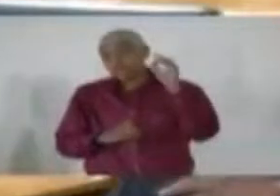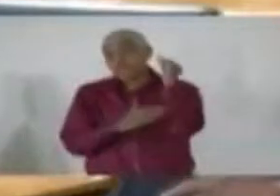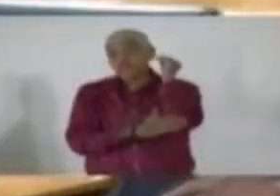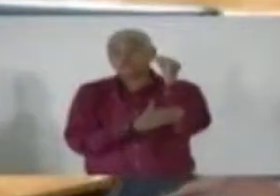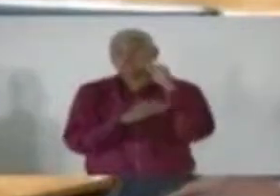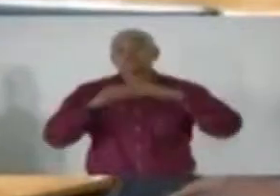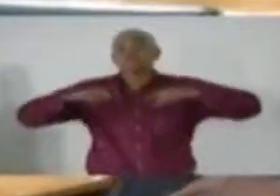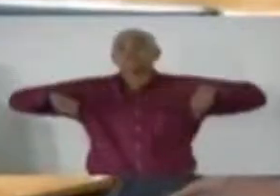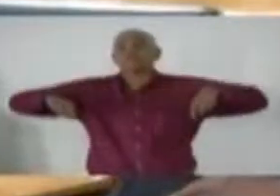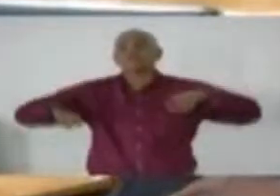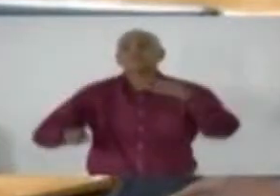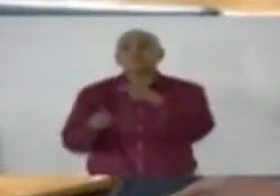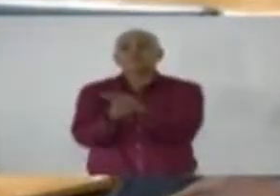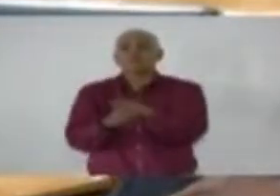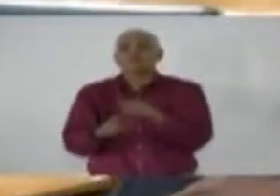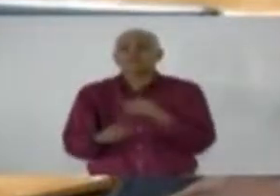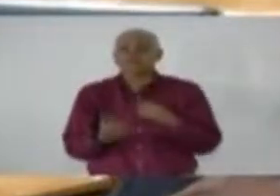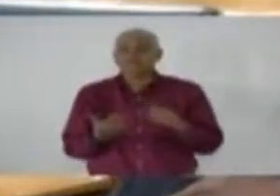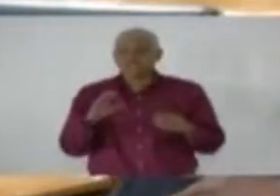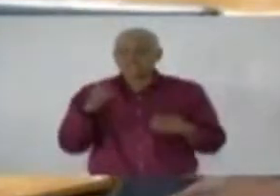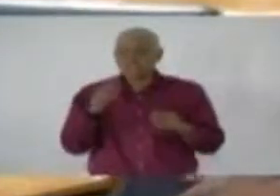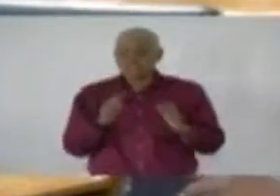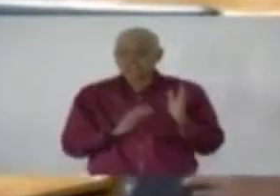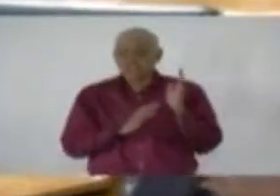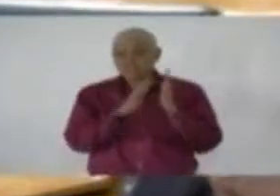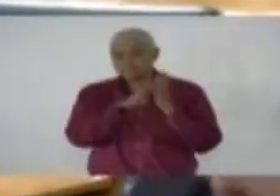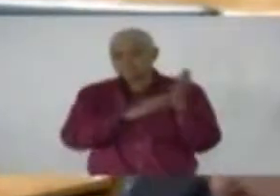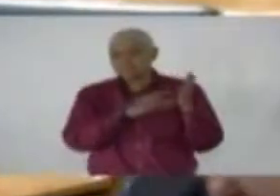in this emerging market chart.